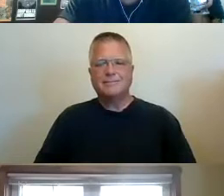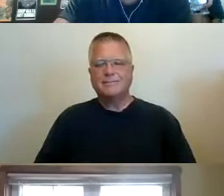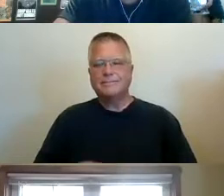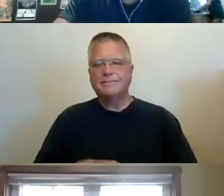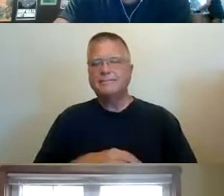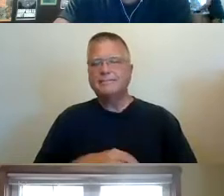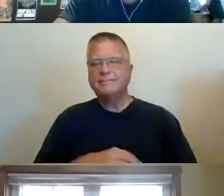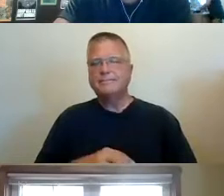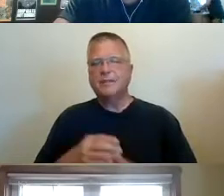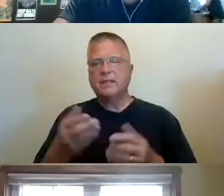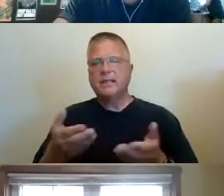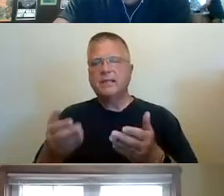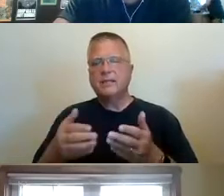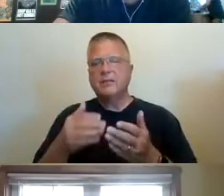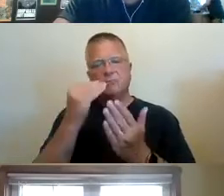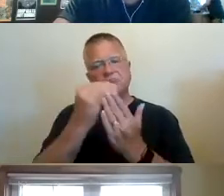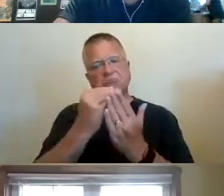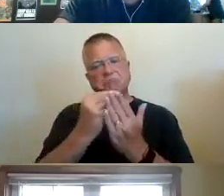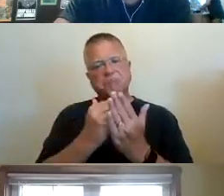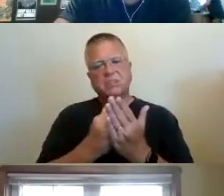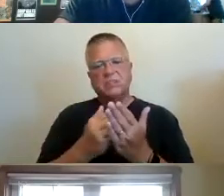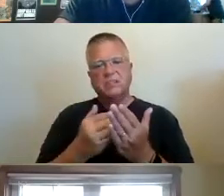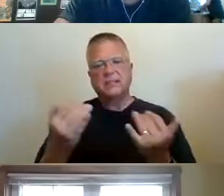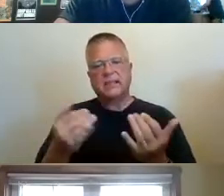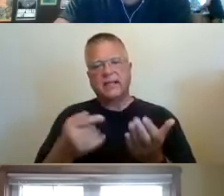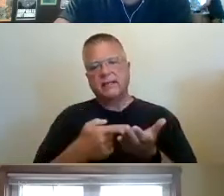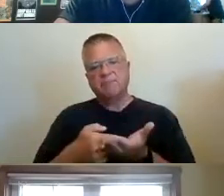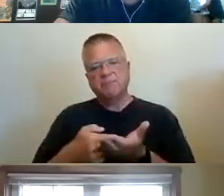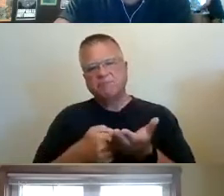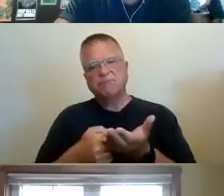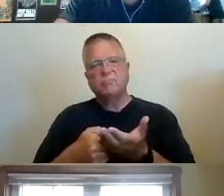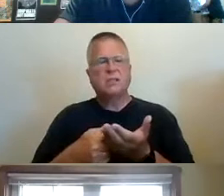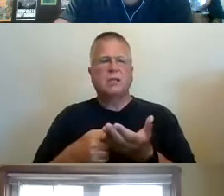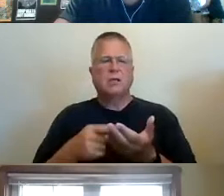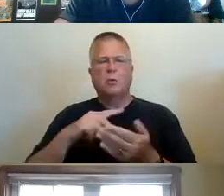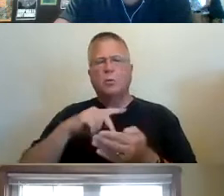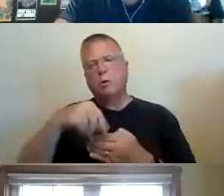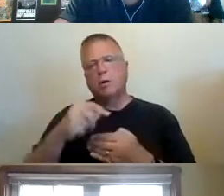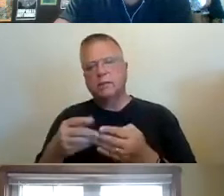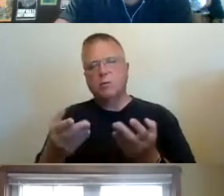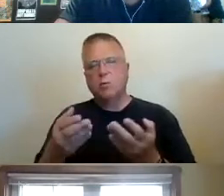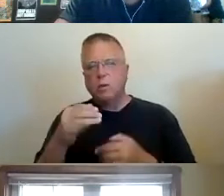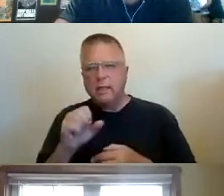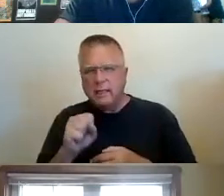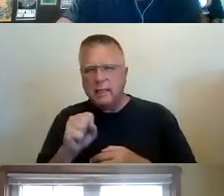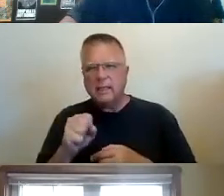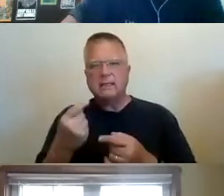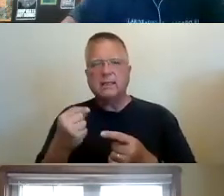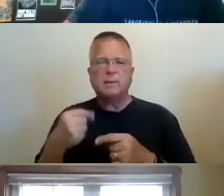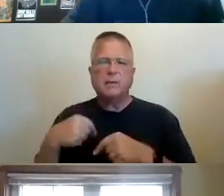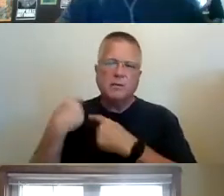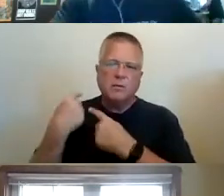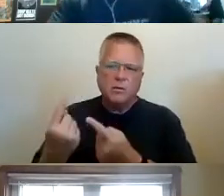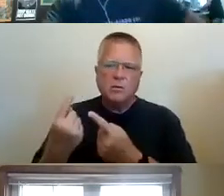This is just the agenda that we'll cover today. So going over what this project is, what we've done to date, how we've